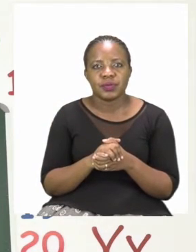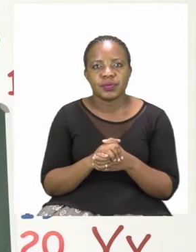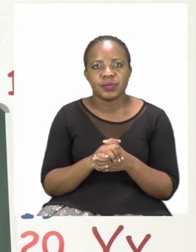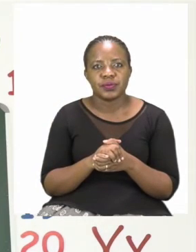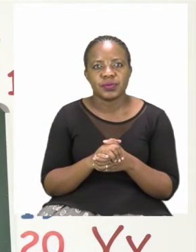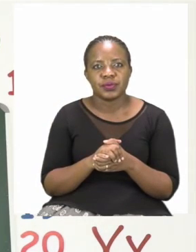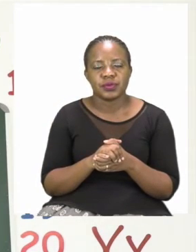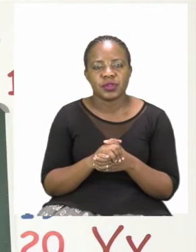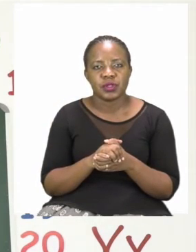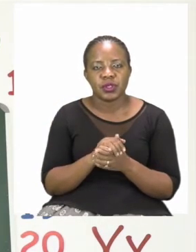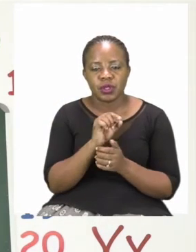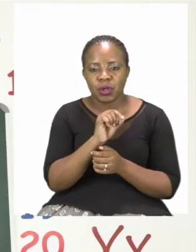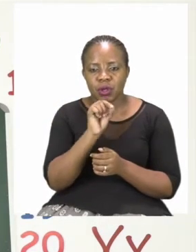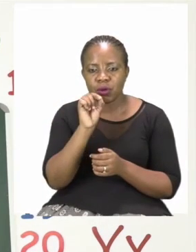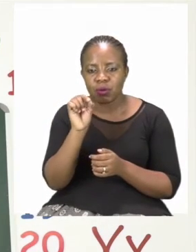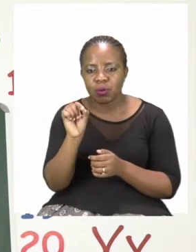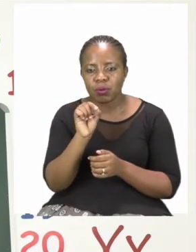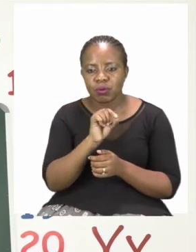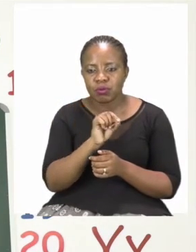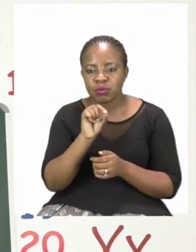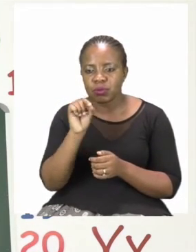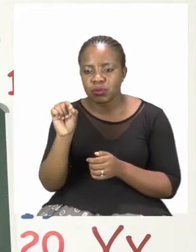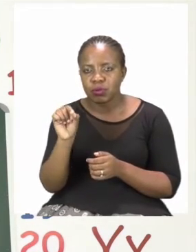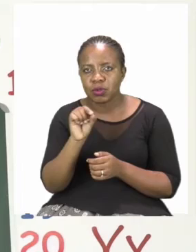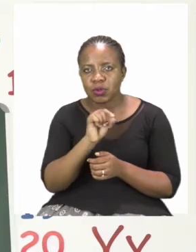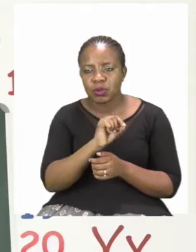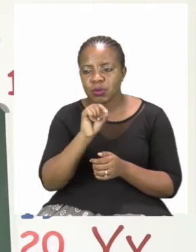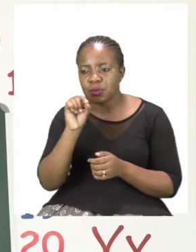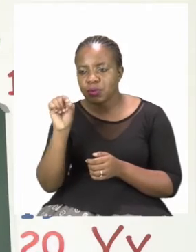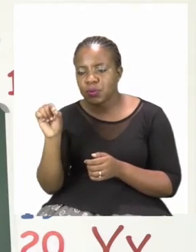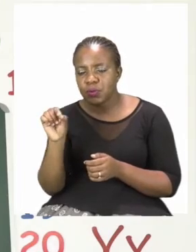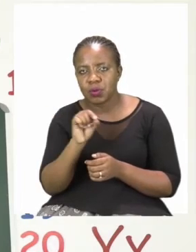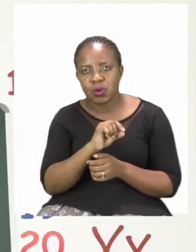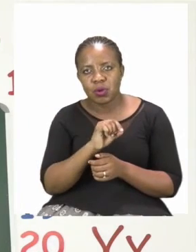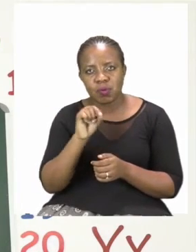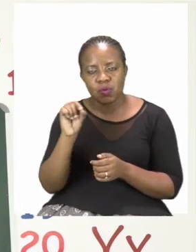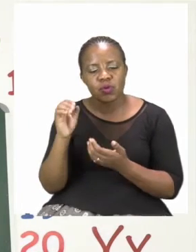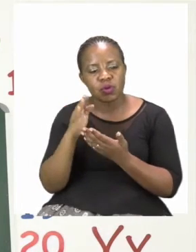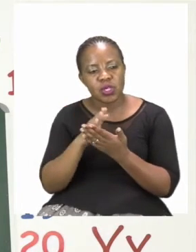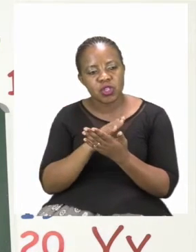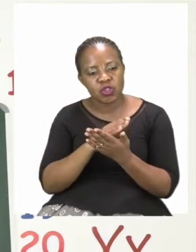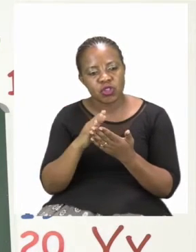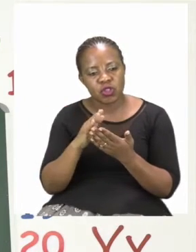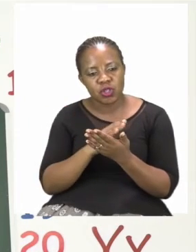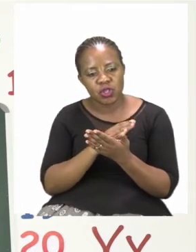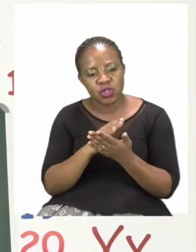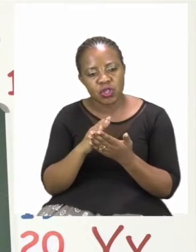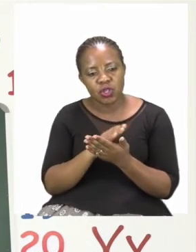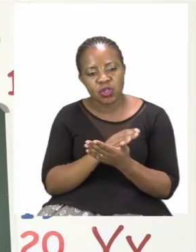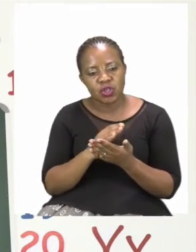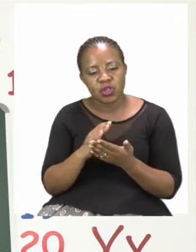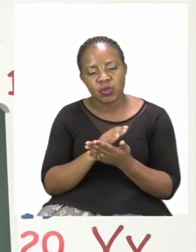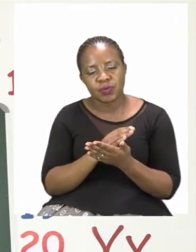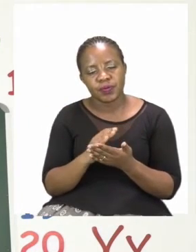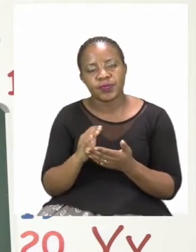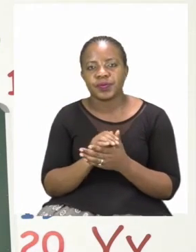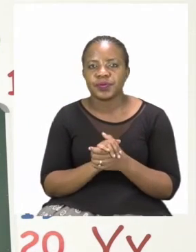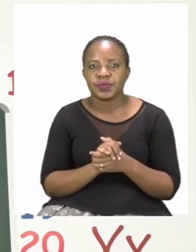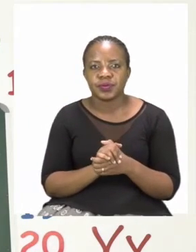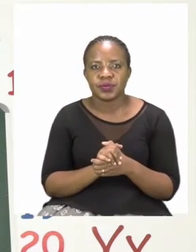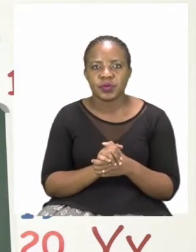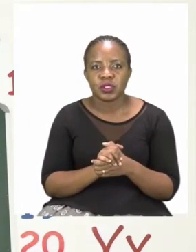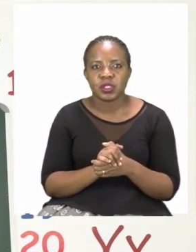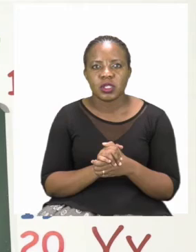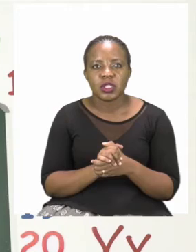will take another seed and put it in another pot. And as we go, we are going to cross out